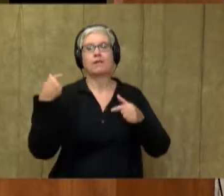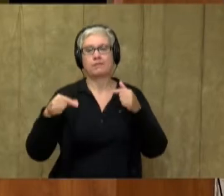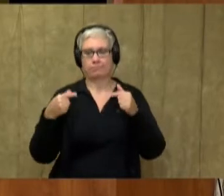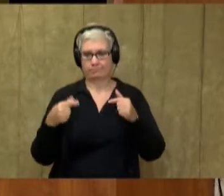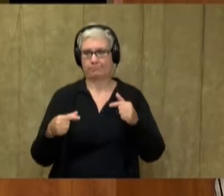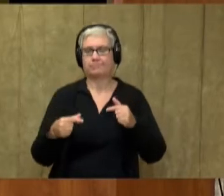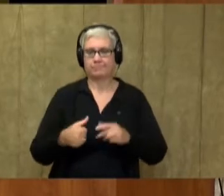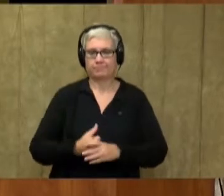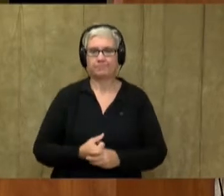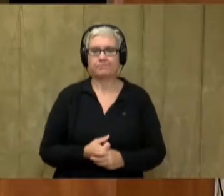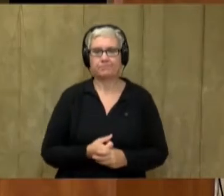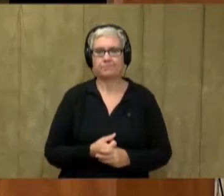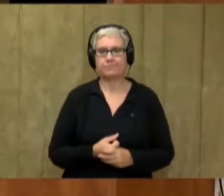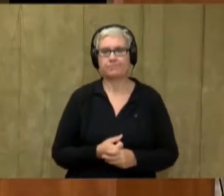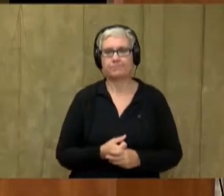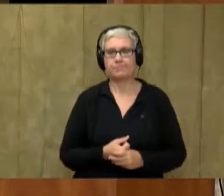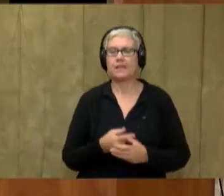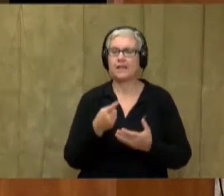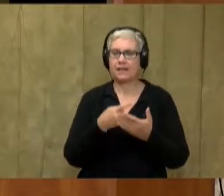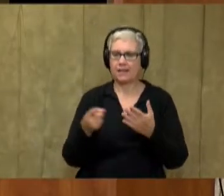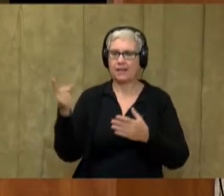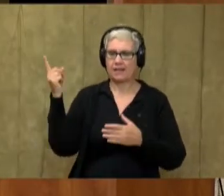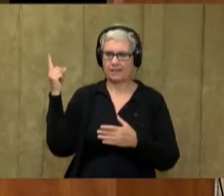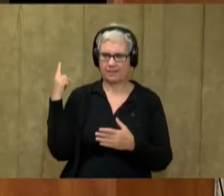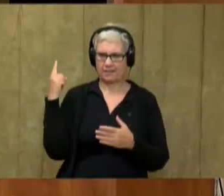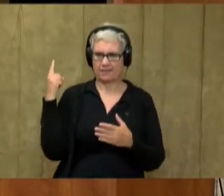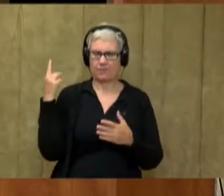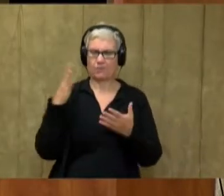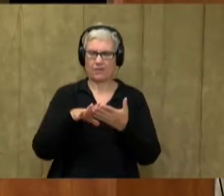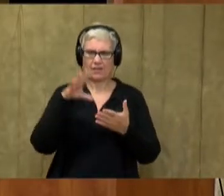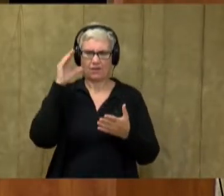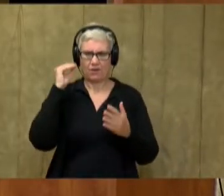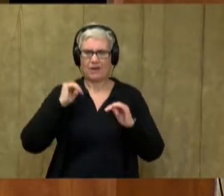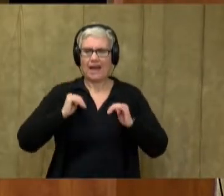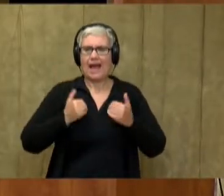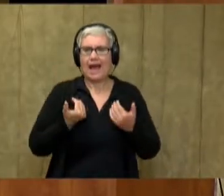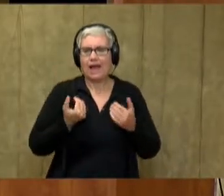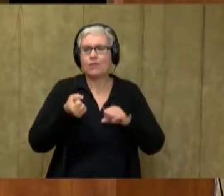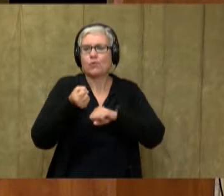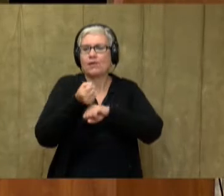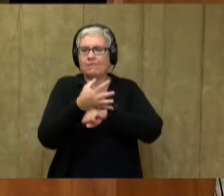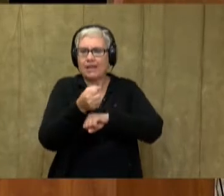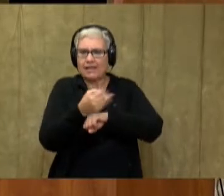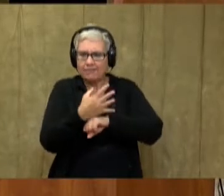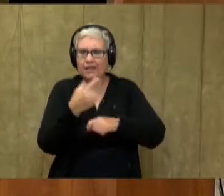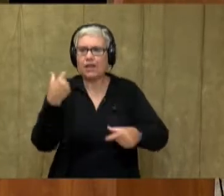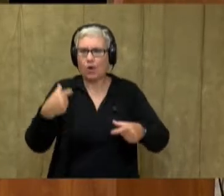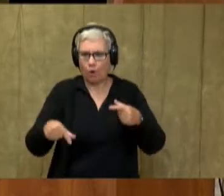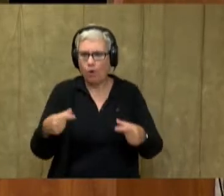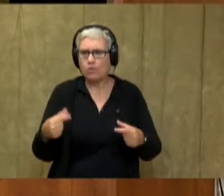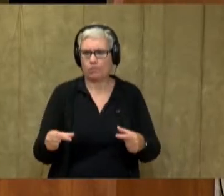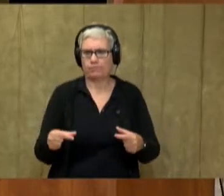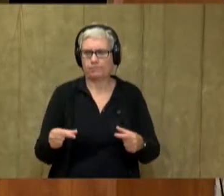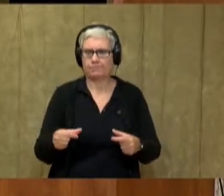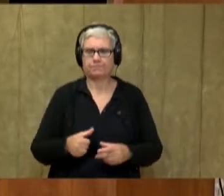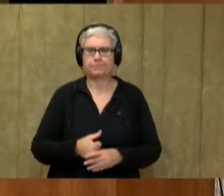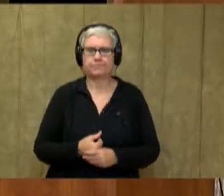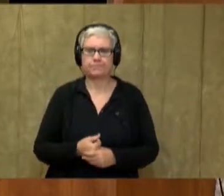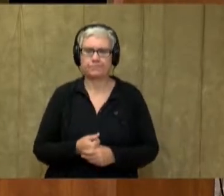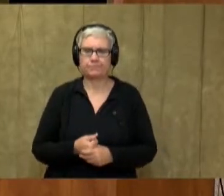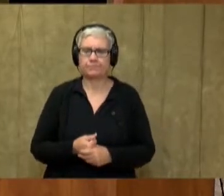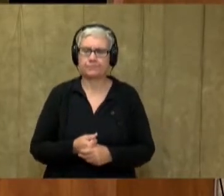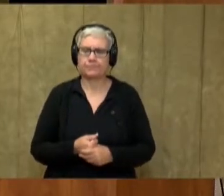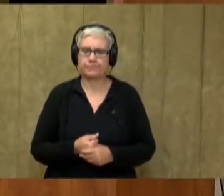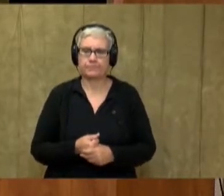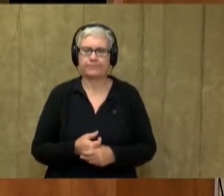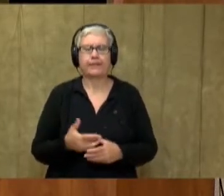Last week we learned some things about writing argumentatively. We learned how to argue effectively. Now again, everyone